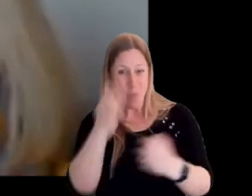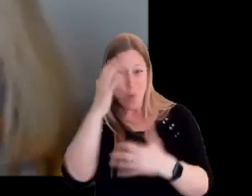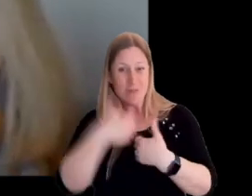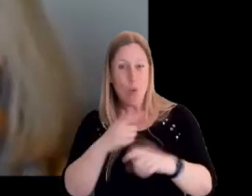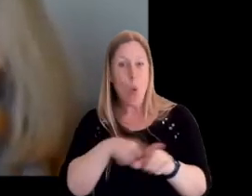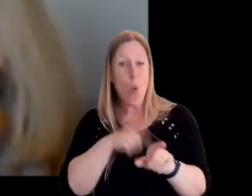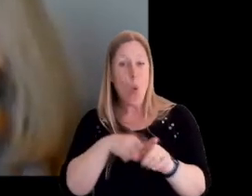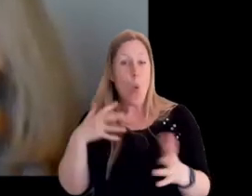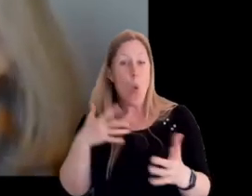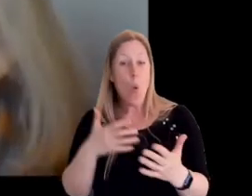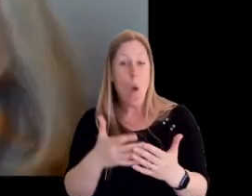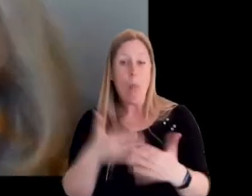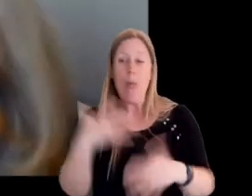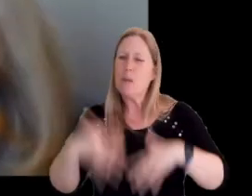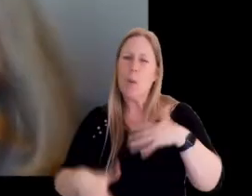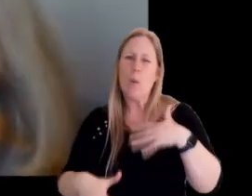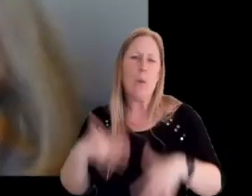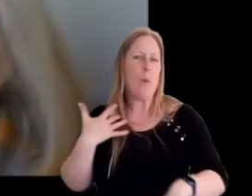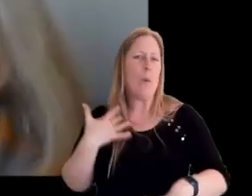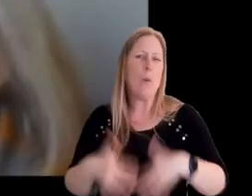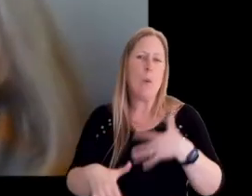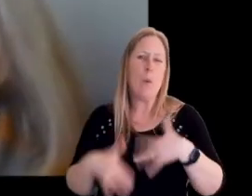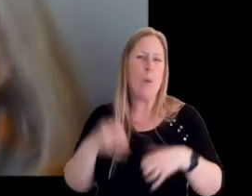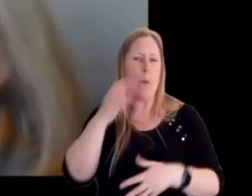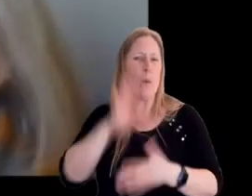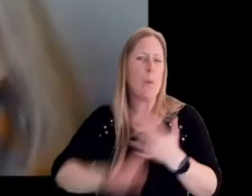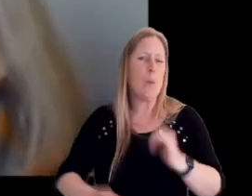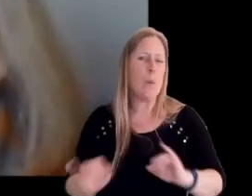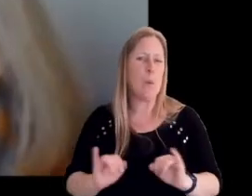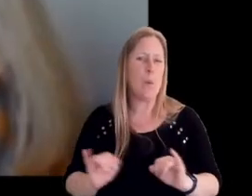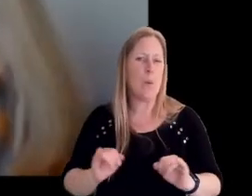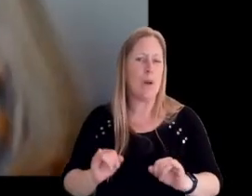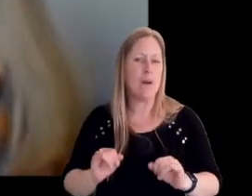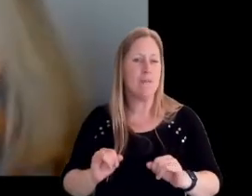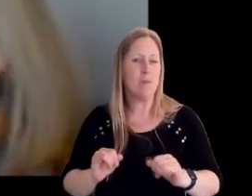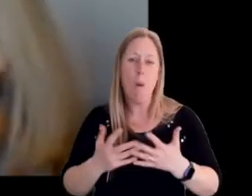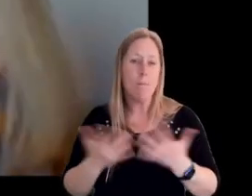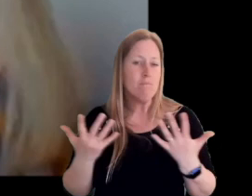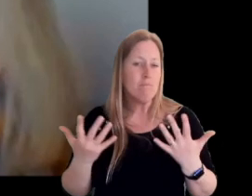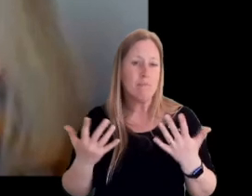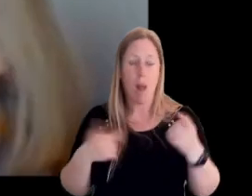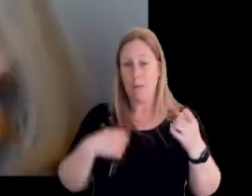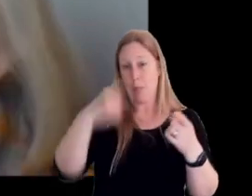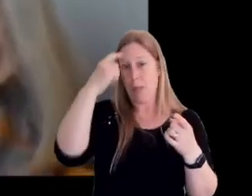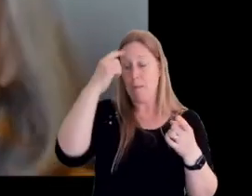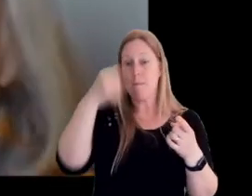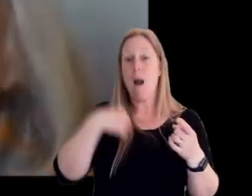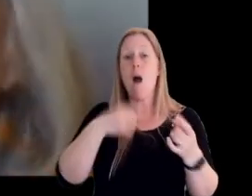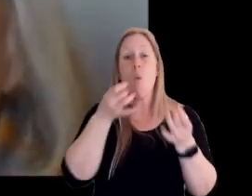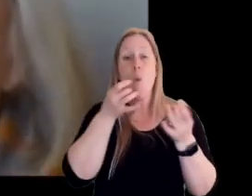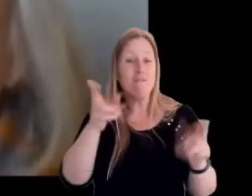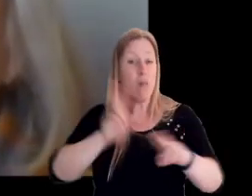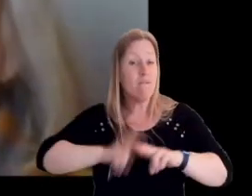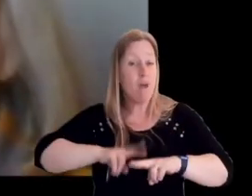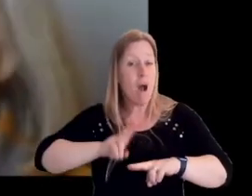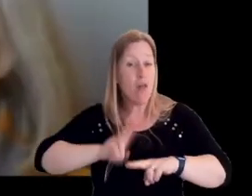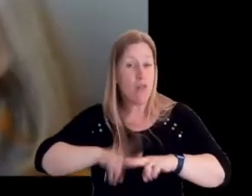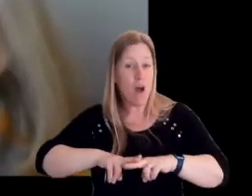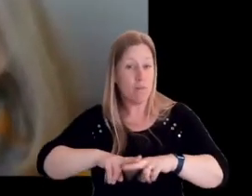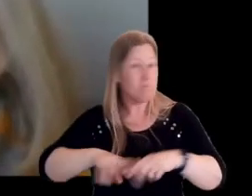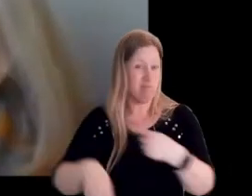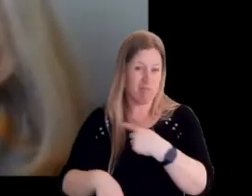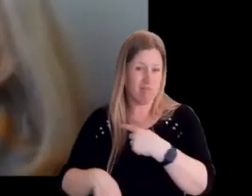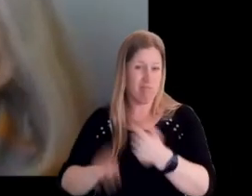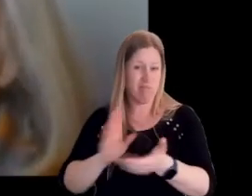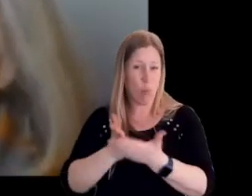autistic. And they suffered so much. I mean, I'm thinking of my wonderful